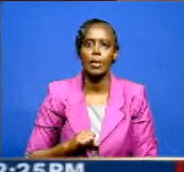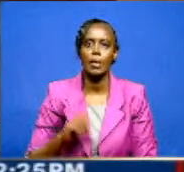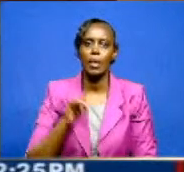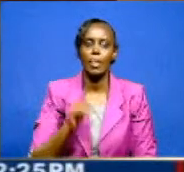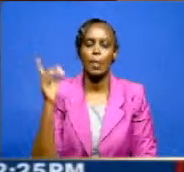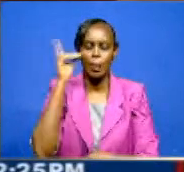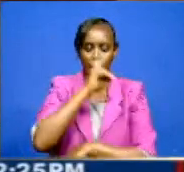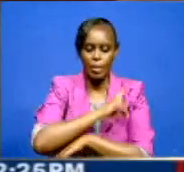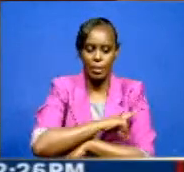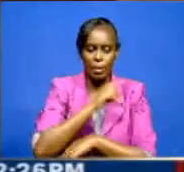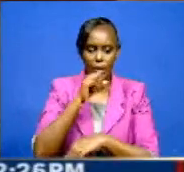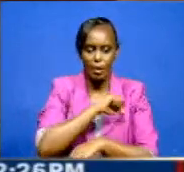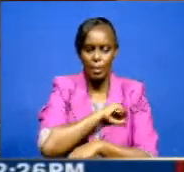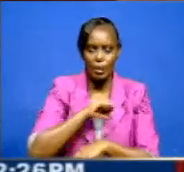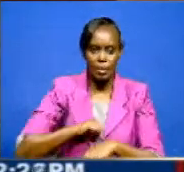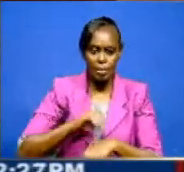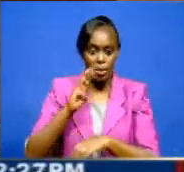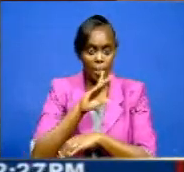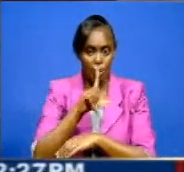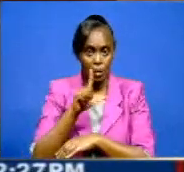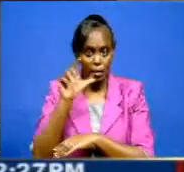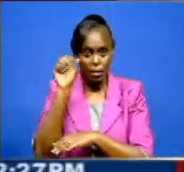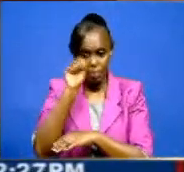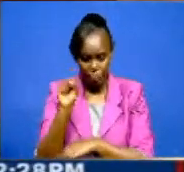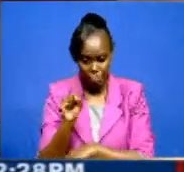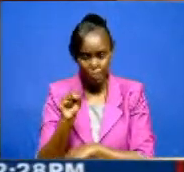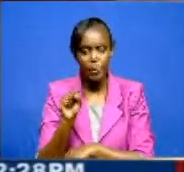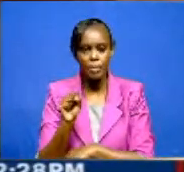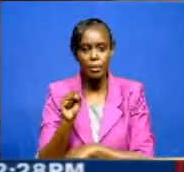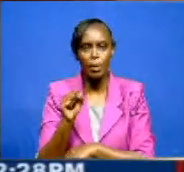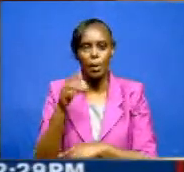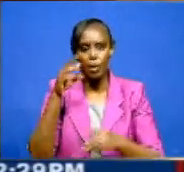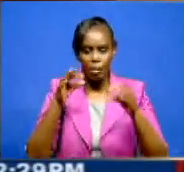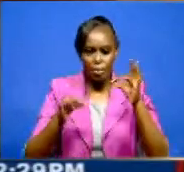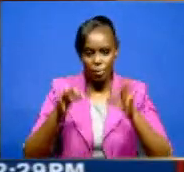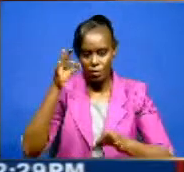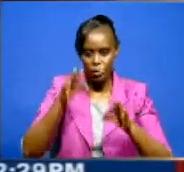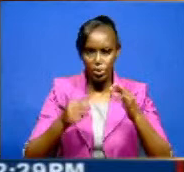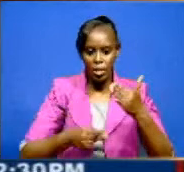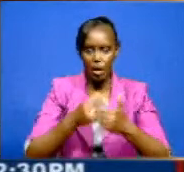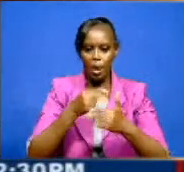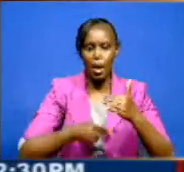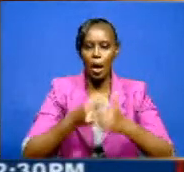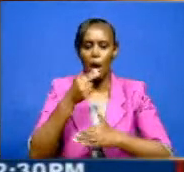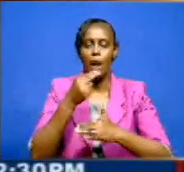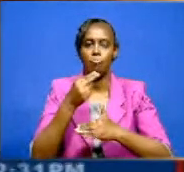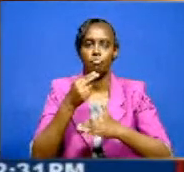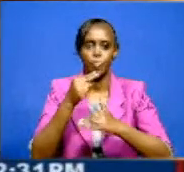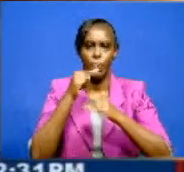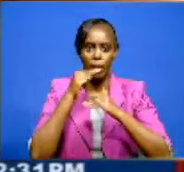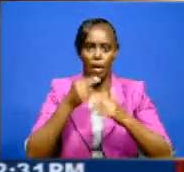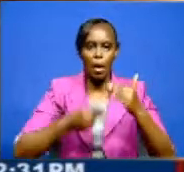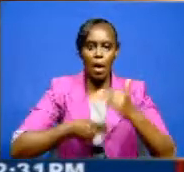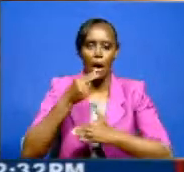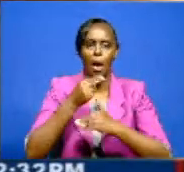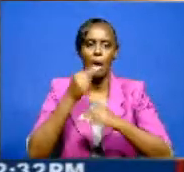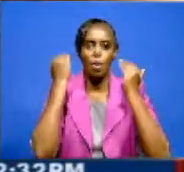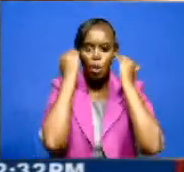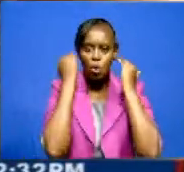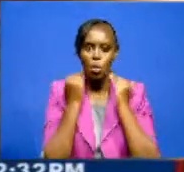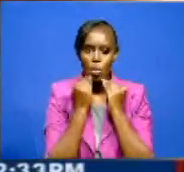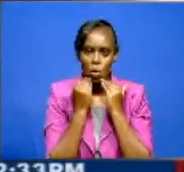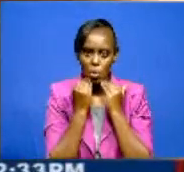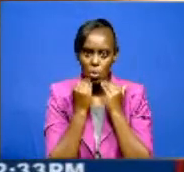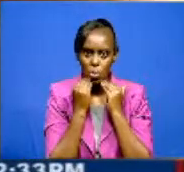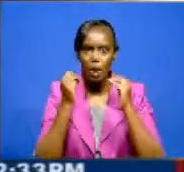the Senate will consider bills for which, following the judgment of the High Court in Constitutional Petition number 284 of 2019,